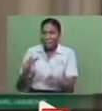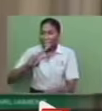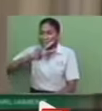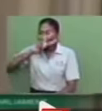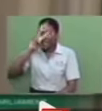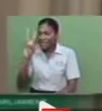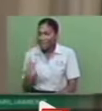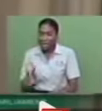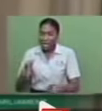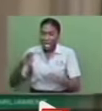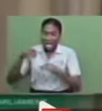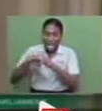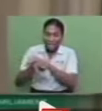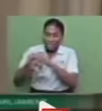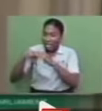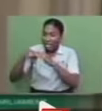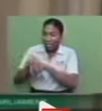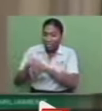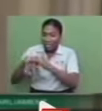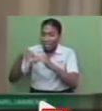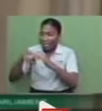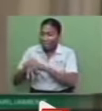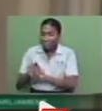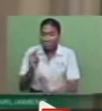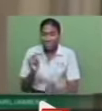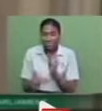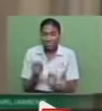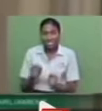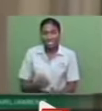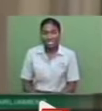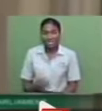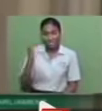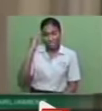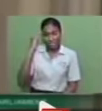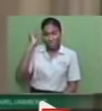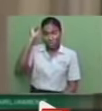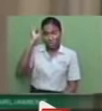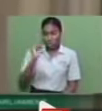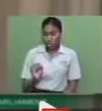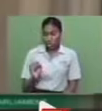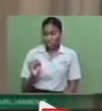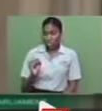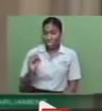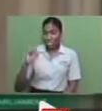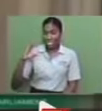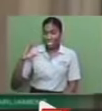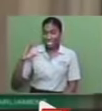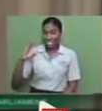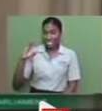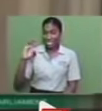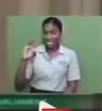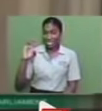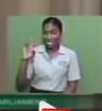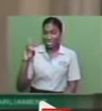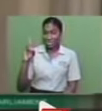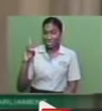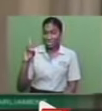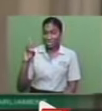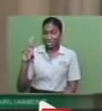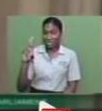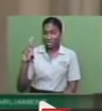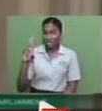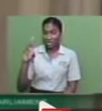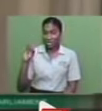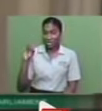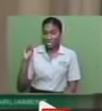Cedros. Cedros has been overrun by illegal migrants coming in. So